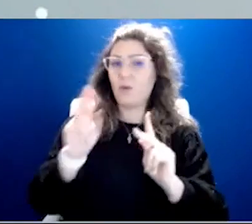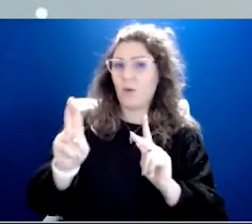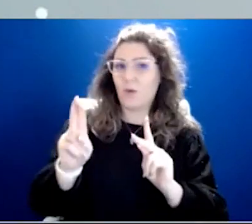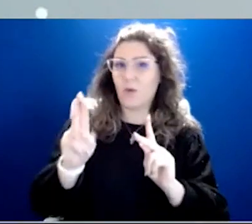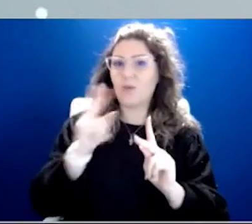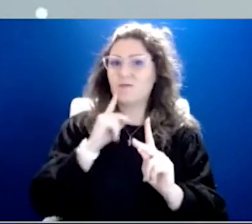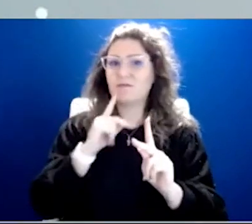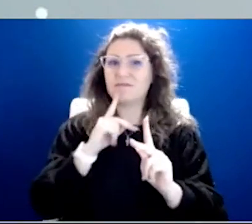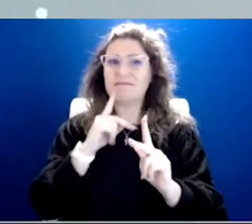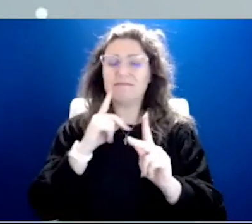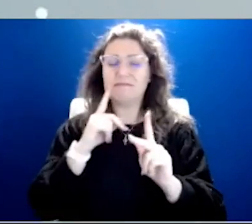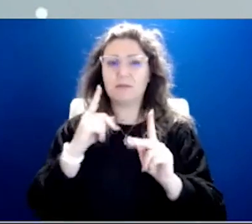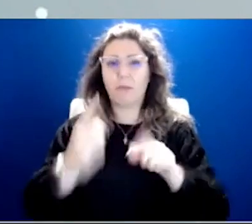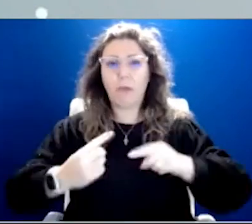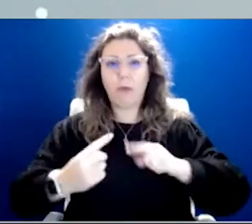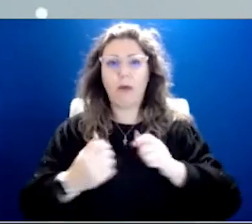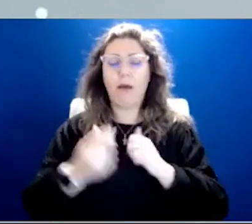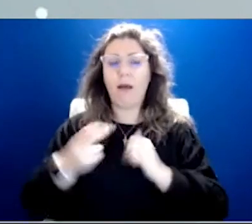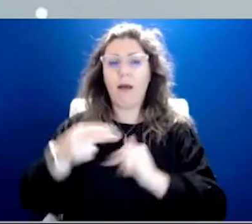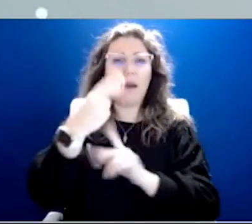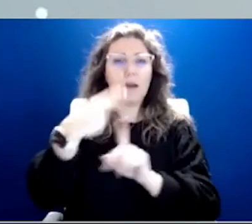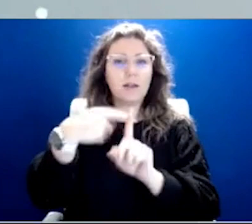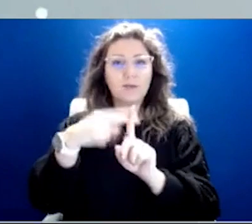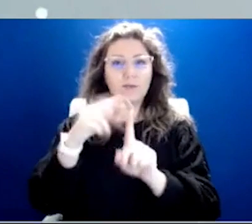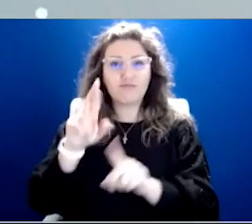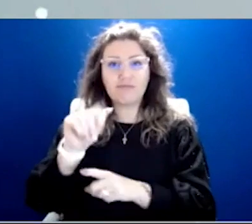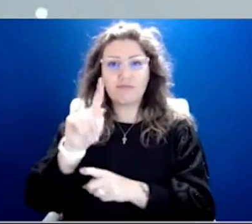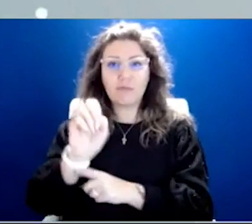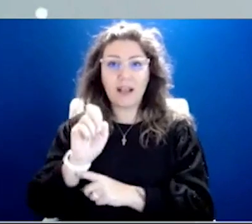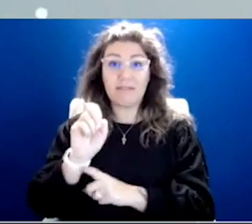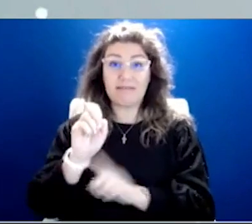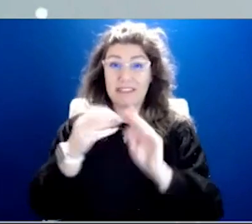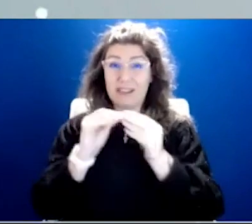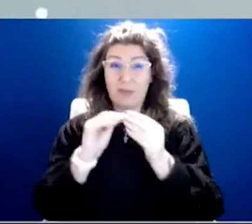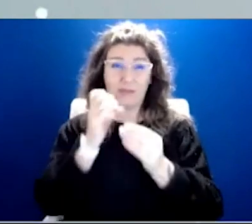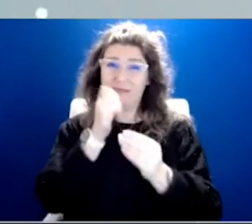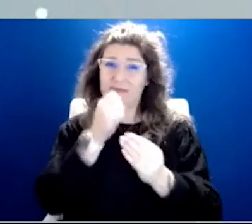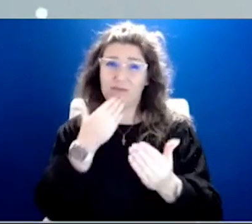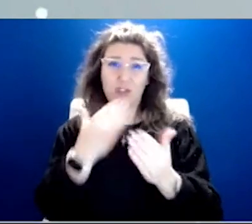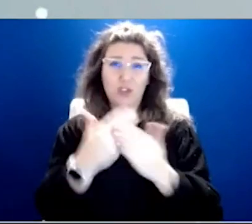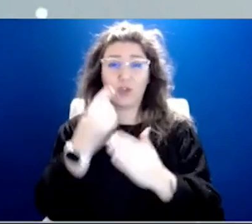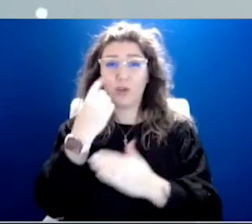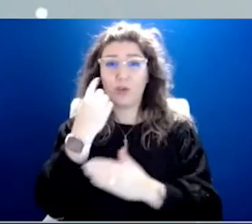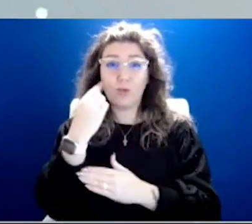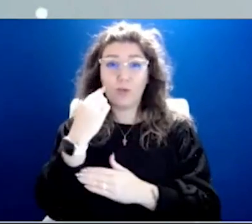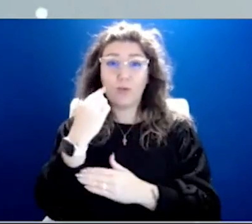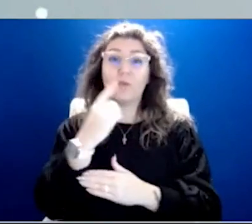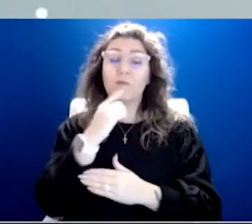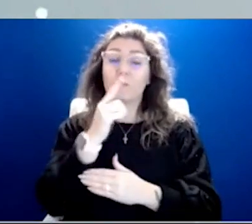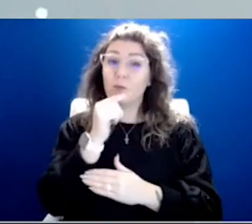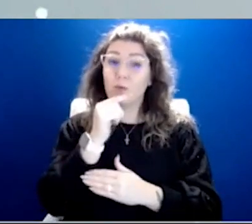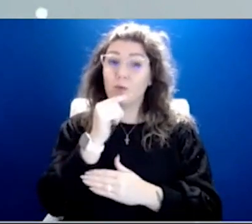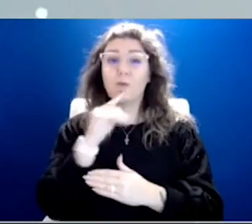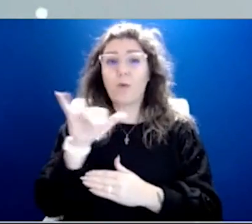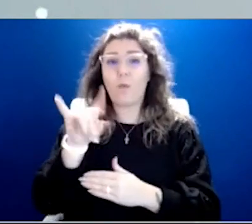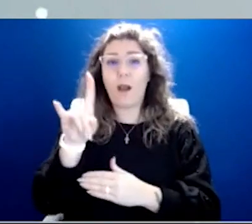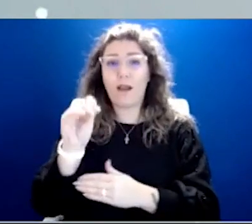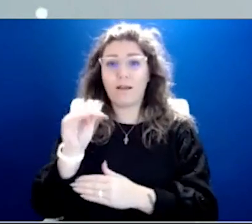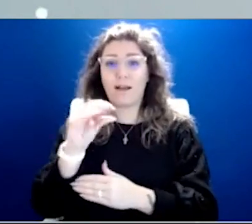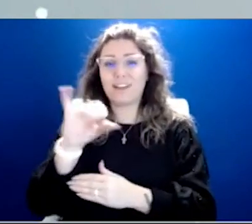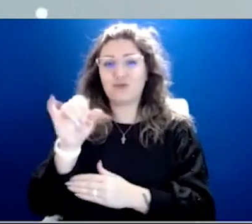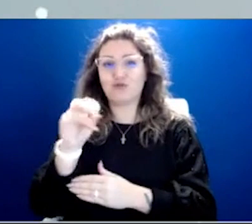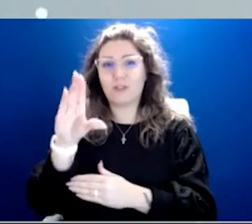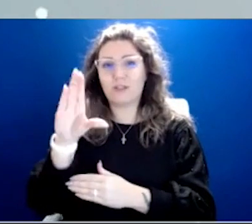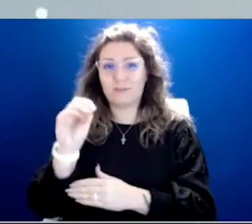high positivity rates. Either way, the numbers aren't great for Johnson and Wyandotte County. Joining us this morning to talk more about that